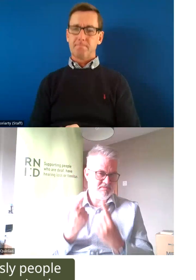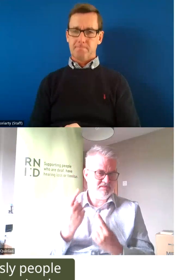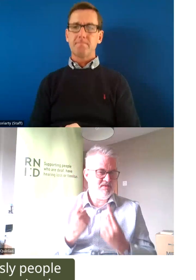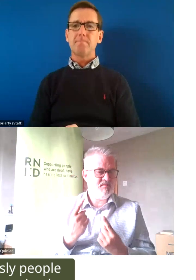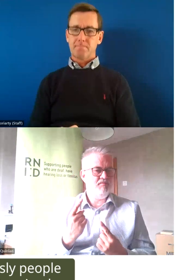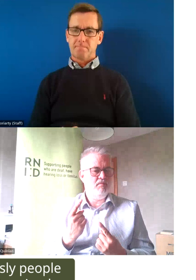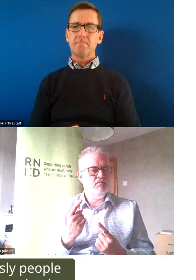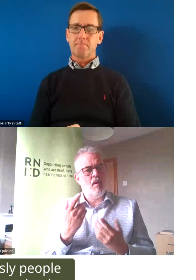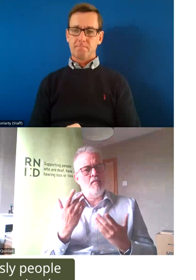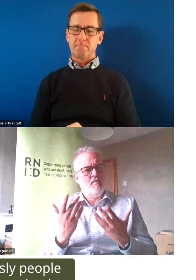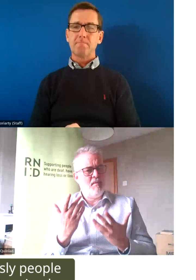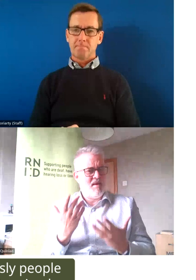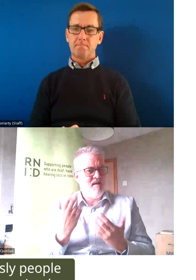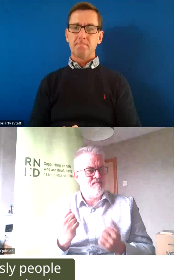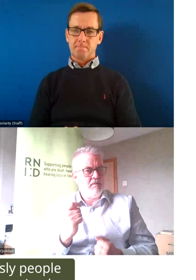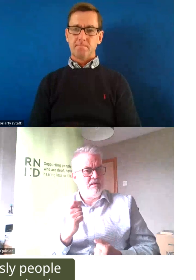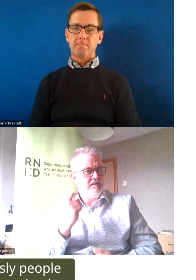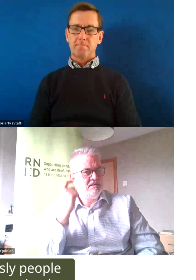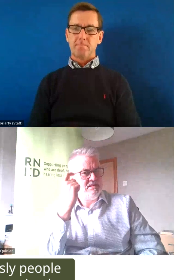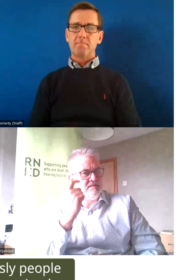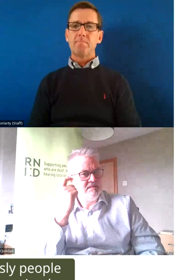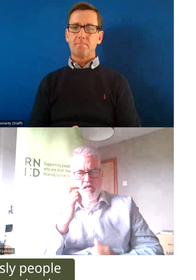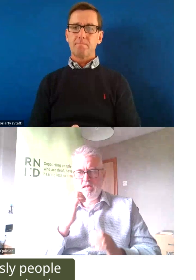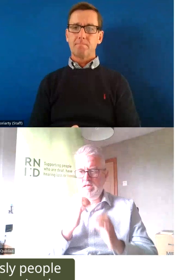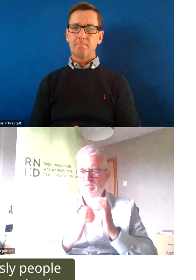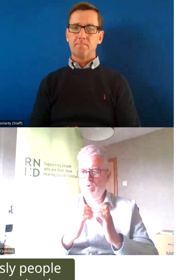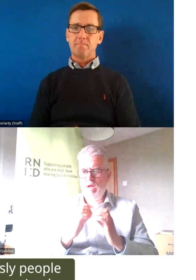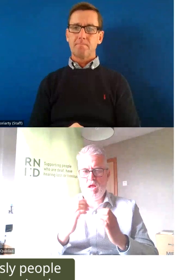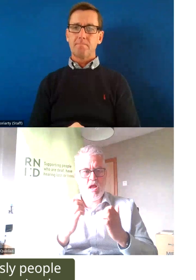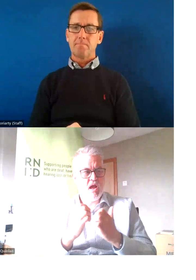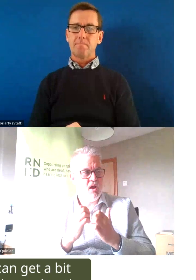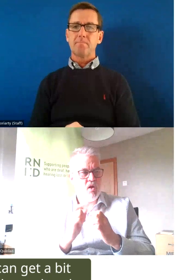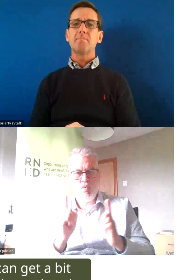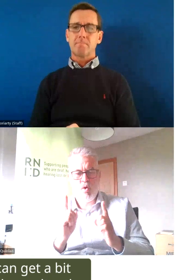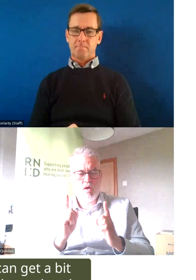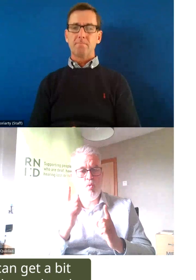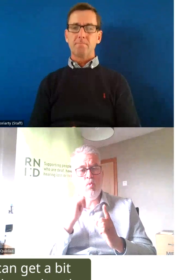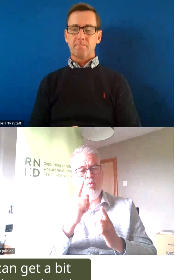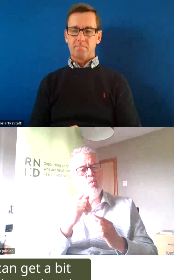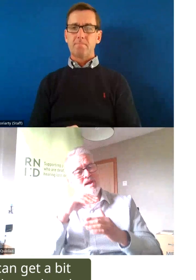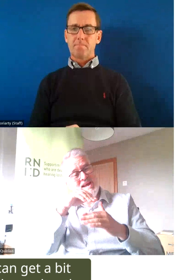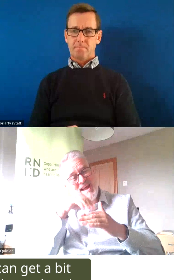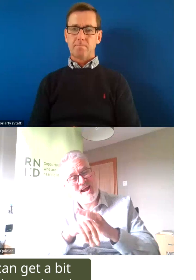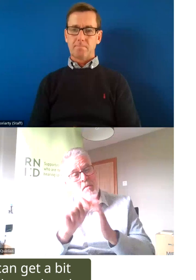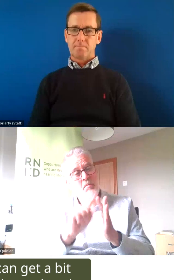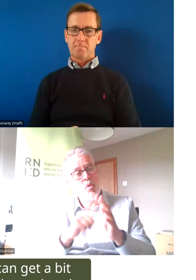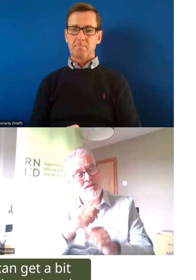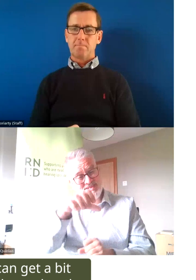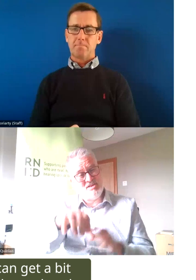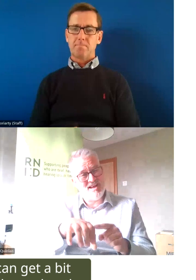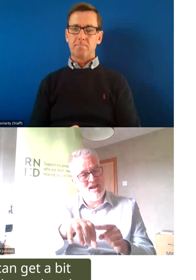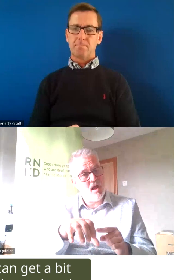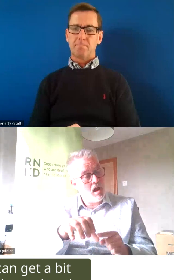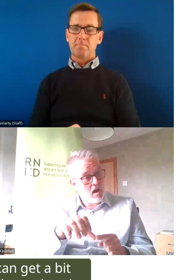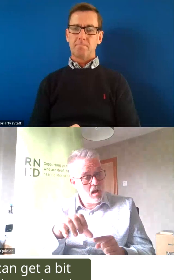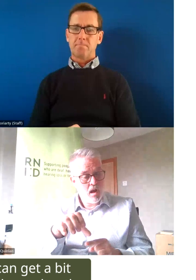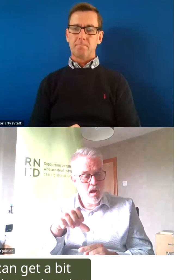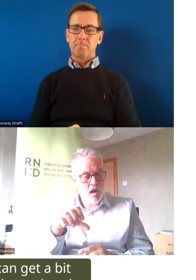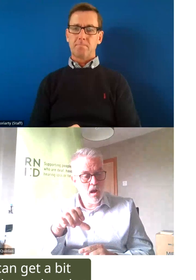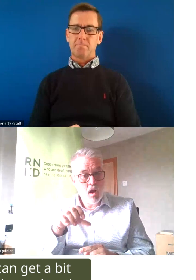I think if obviously people are deaf or have hearing loss, sometimes they can get a bit anxious